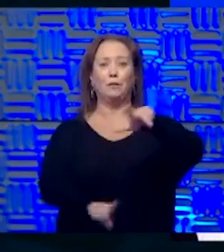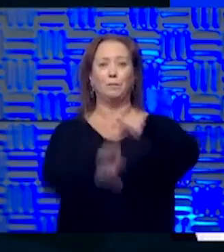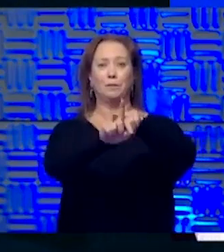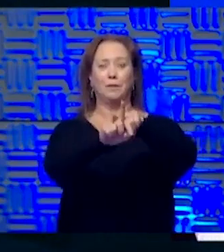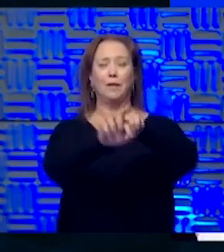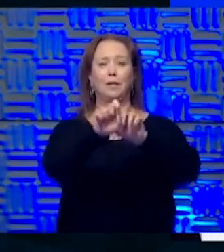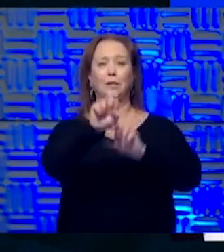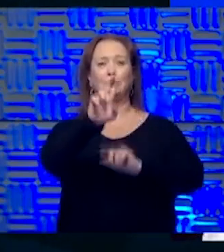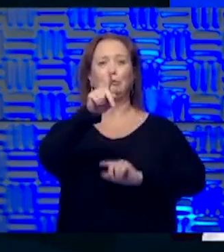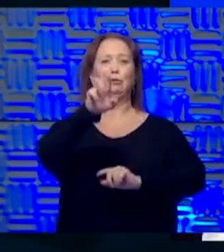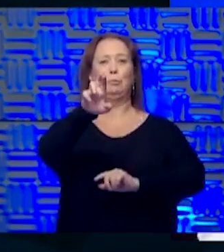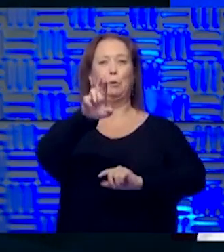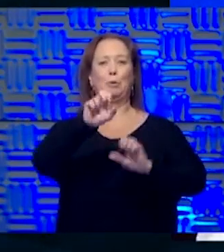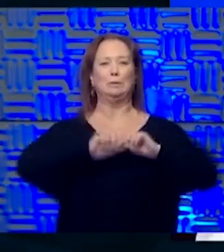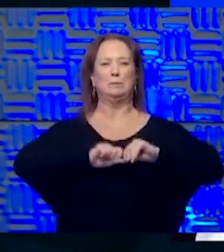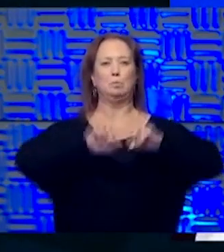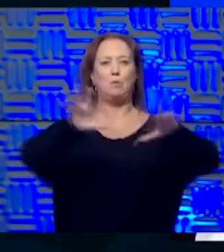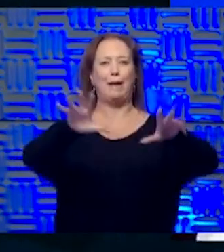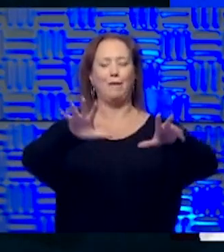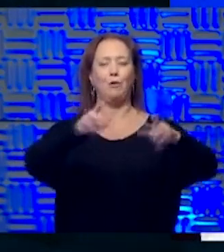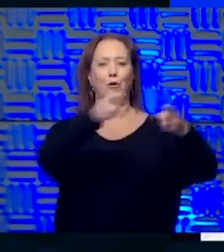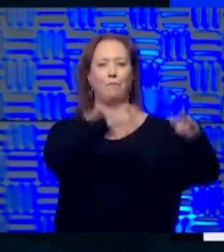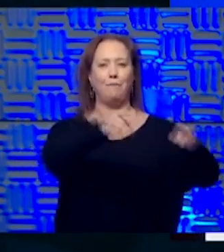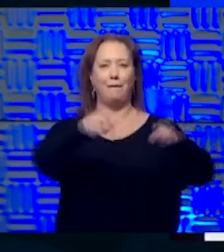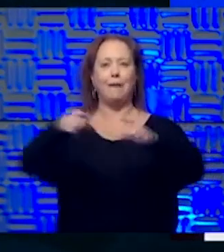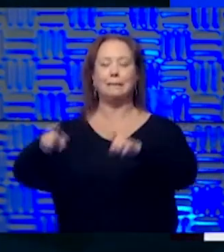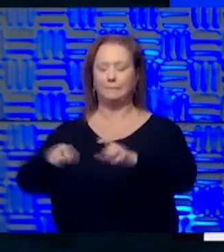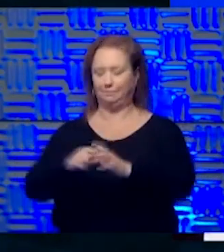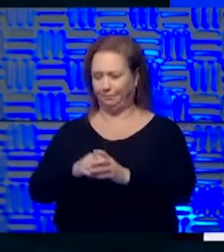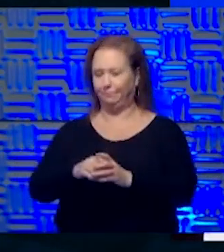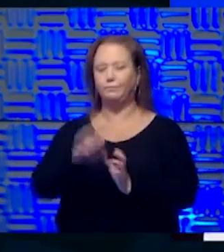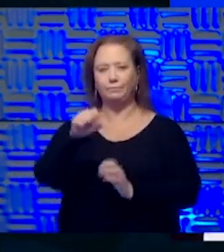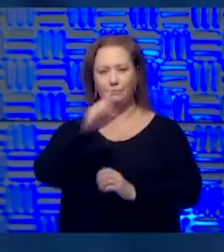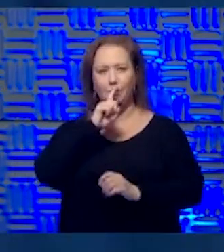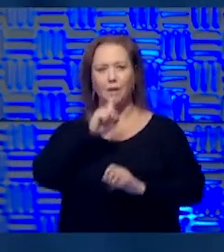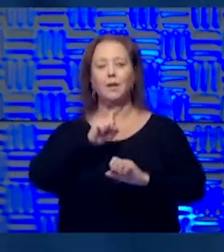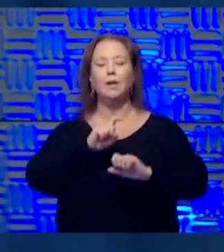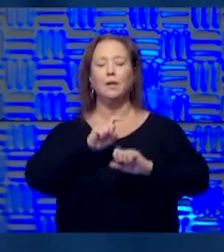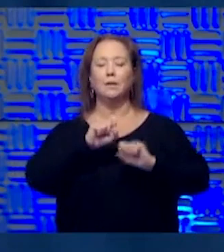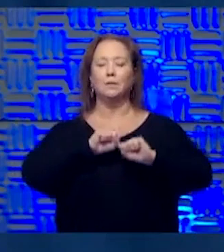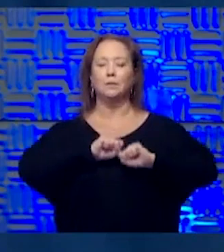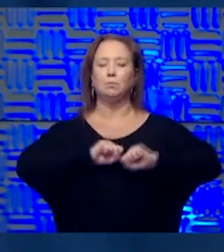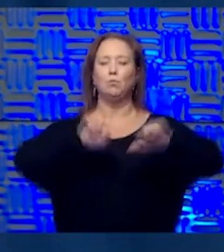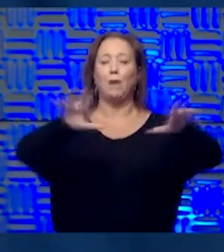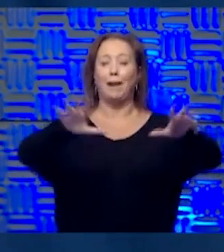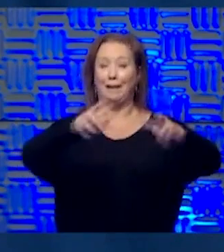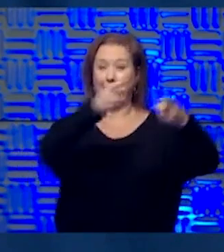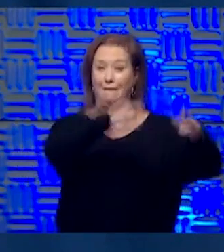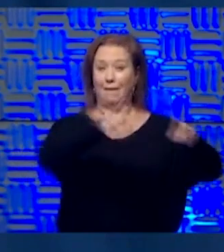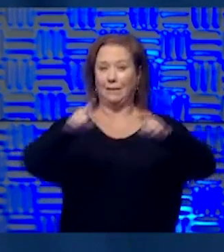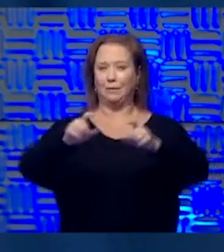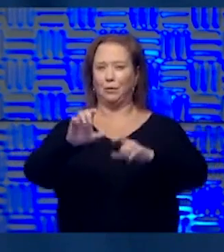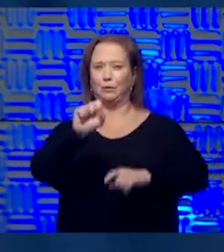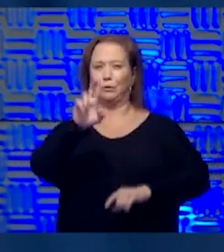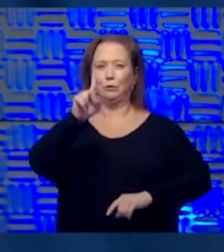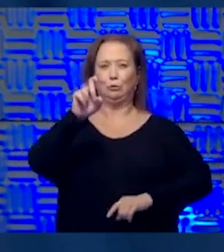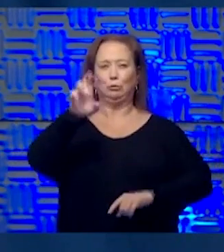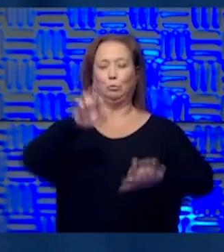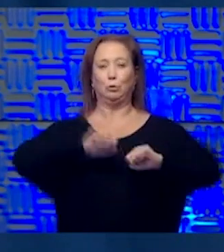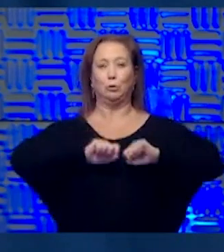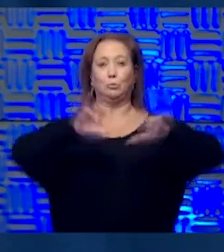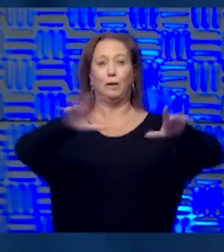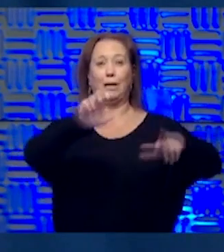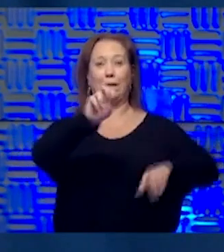super spreader events. Yeah, that's absolutely true. We know that super spreading events are nothing new. We saw these with the